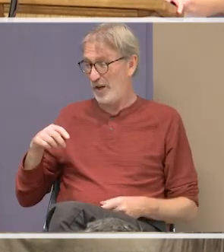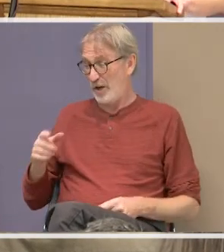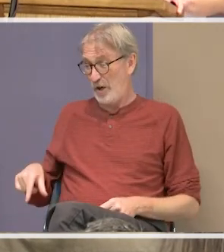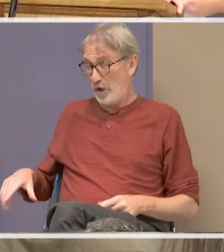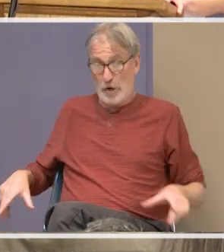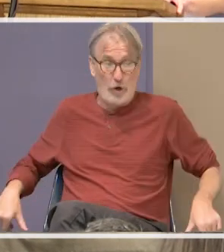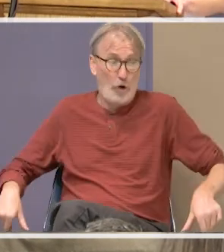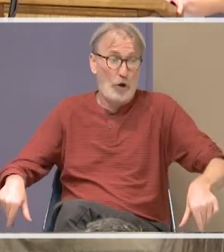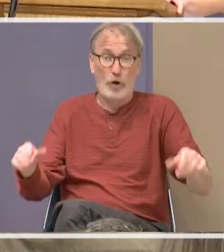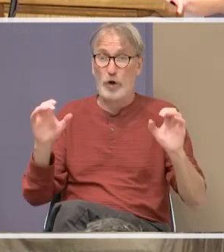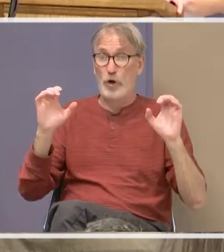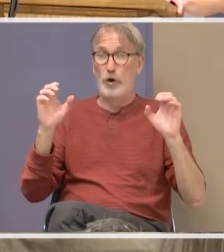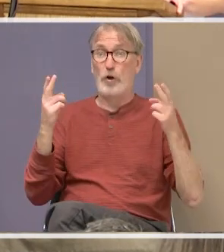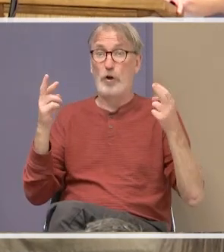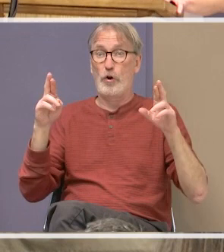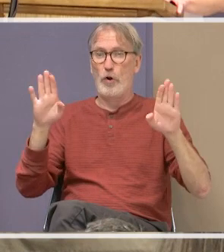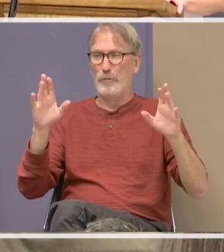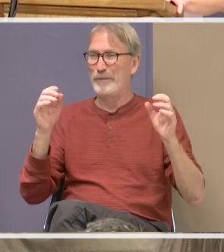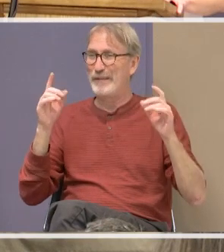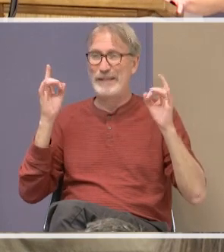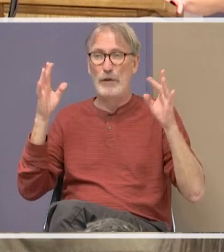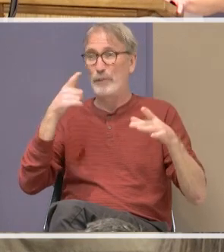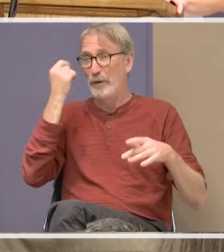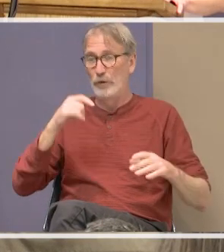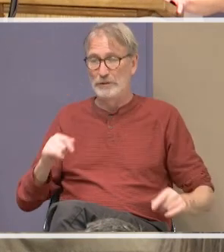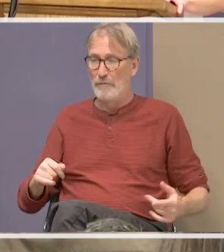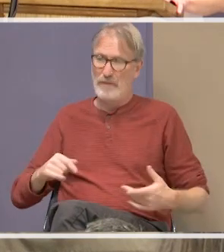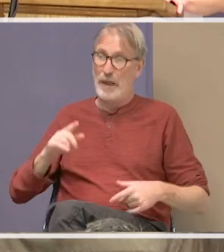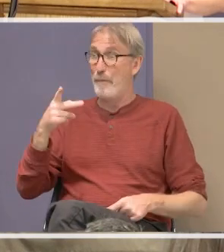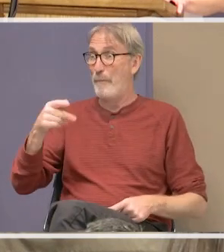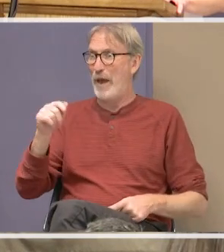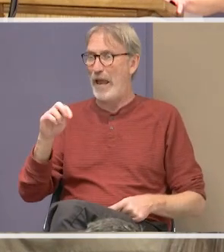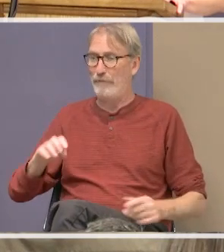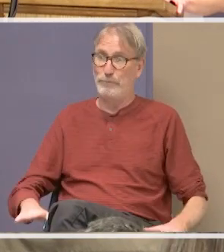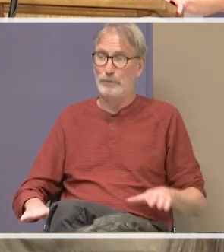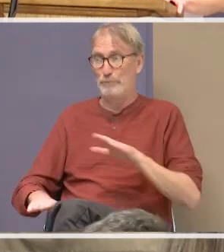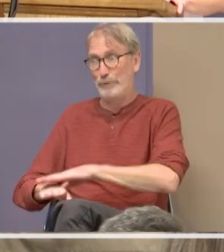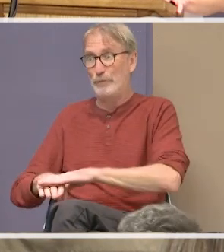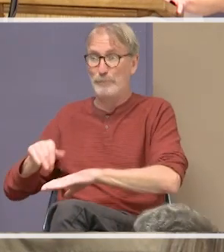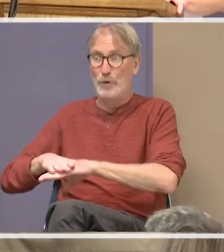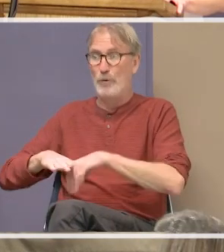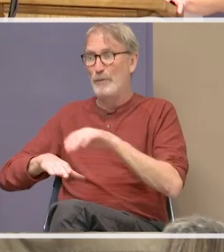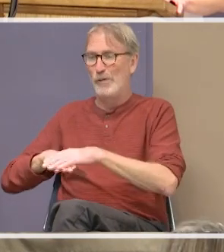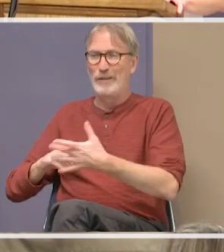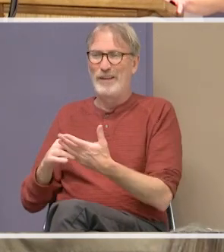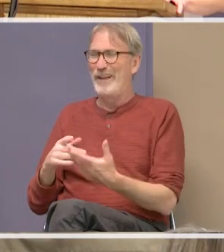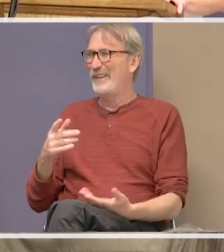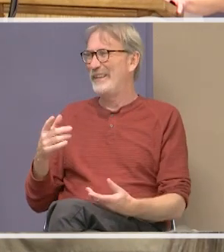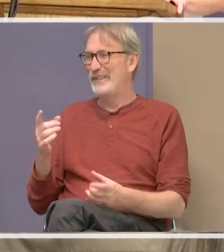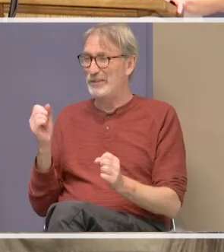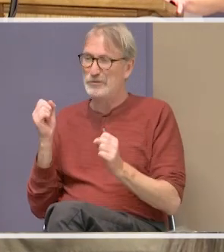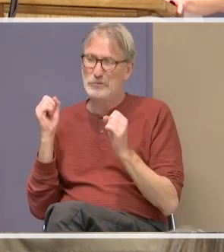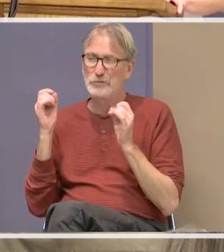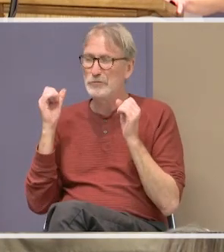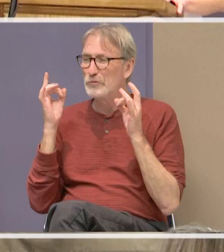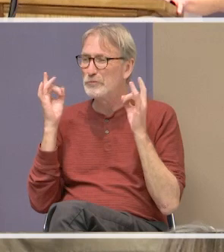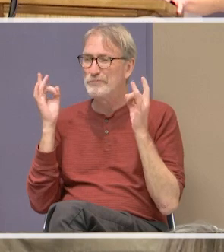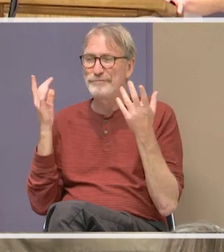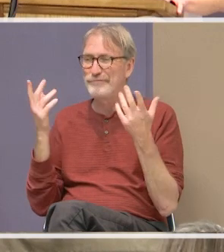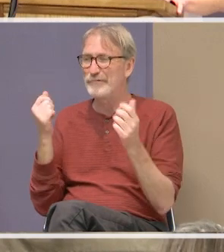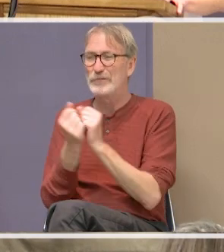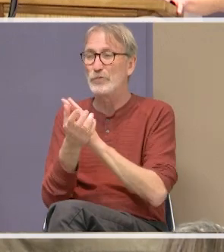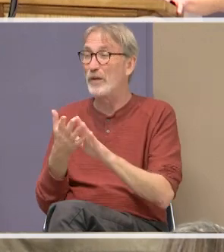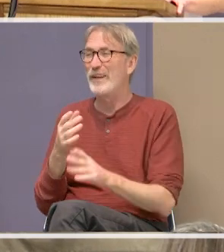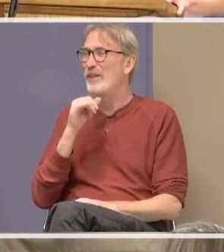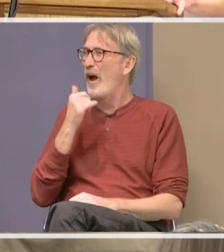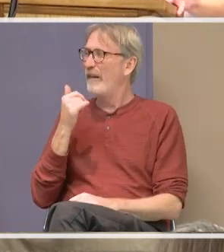condition because the street has been paved up so far. The curbs have been destroyed. It's probably not fair to ask the